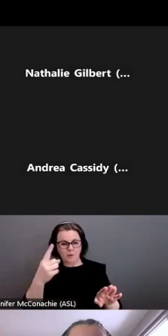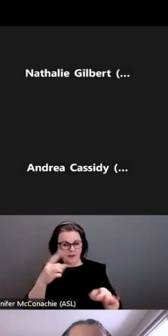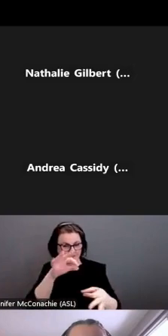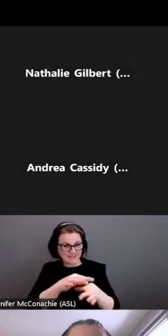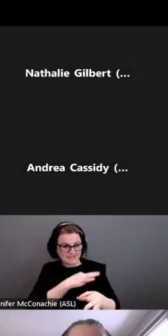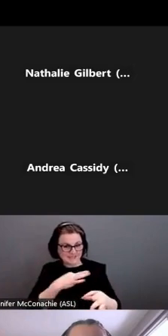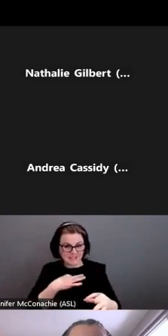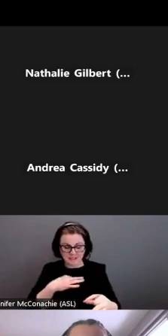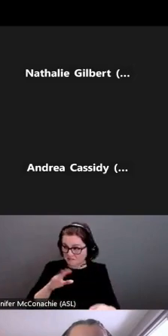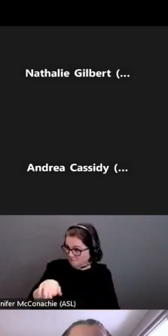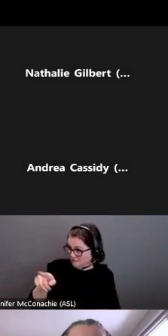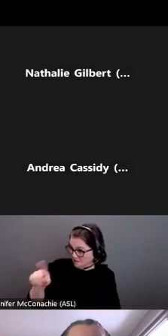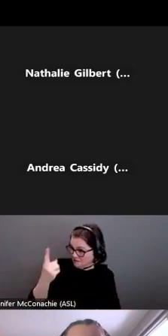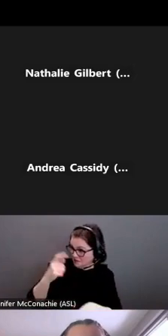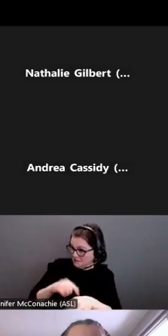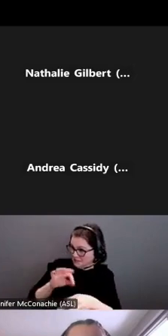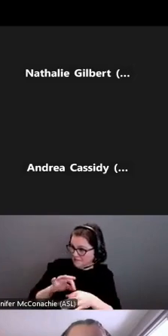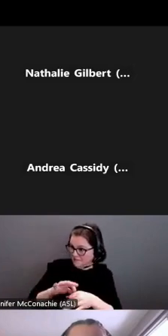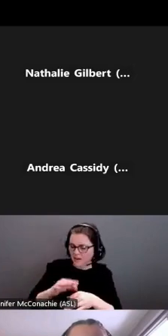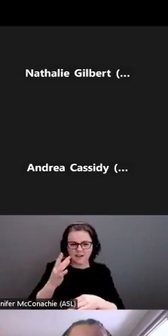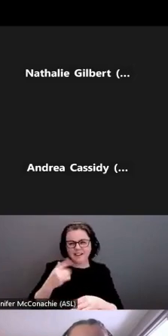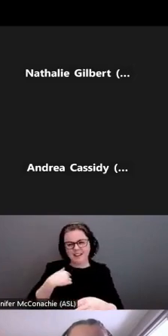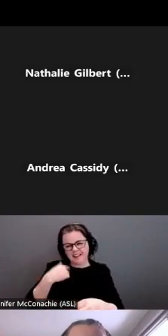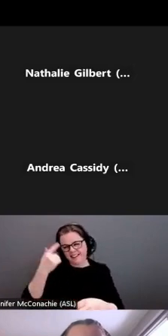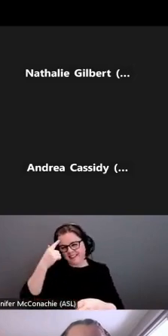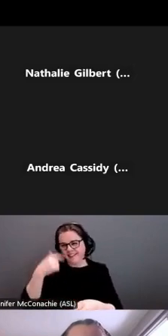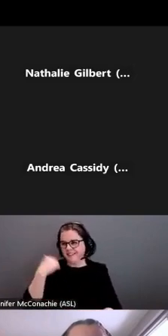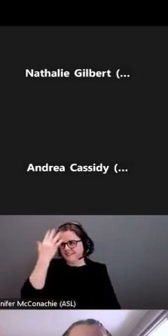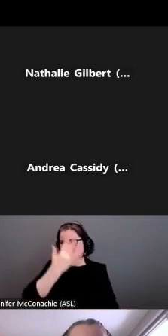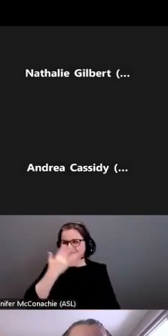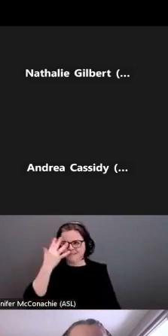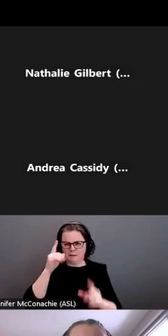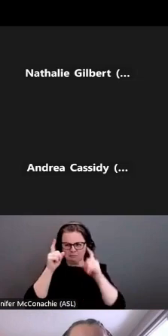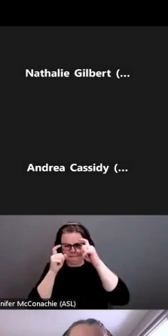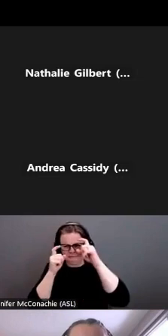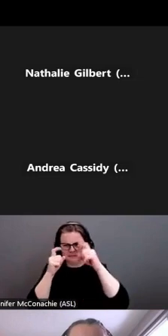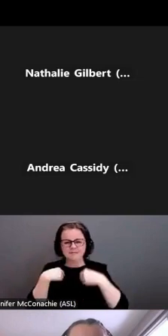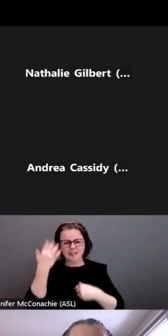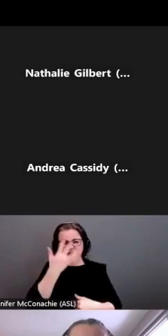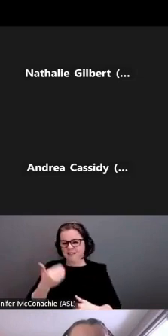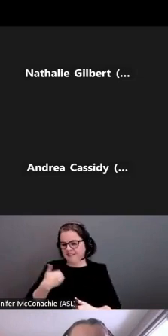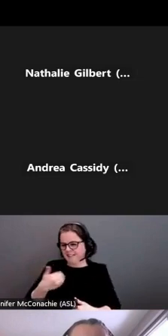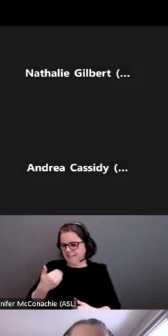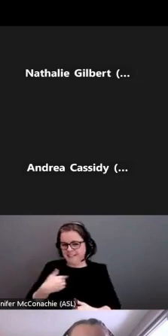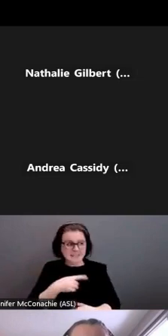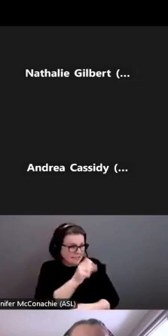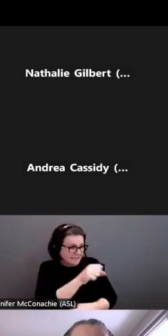time voting? Because I looked so confused, and I guess I looked younger than the other people there, and I was like, yeah, it's my first time voting.